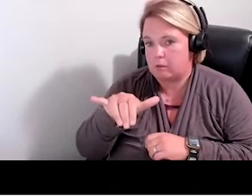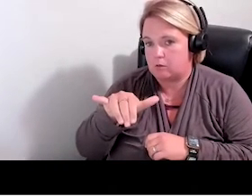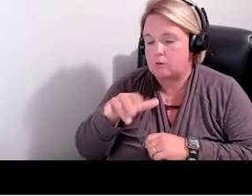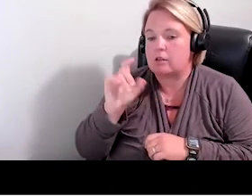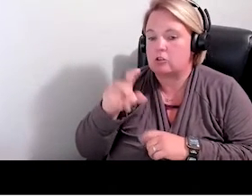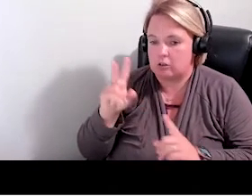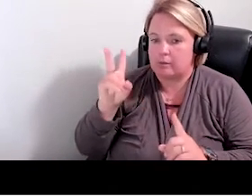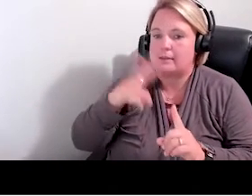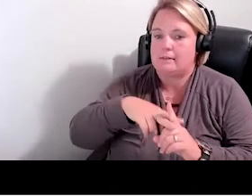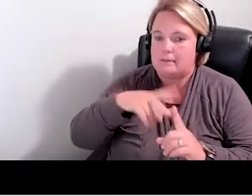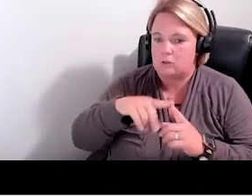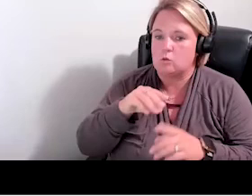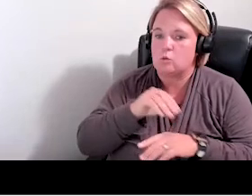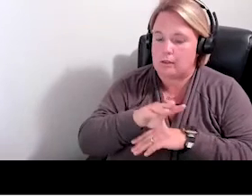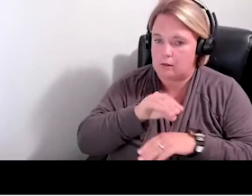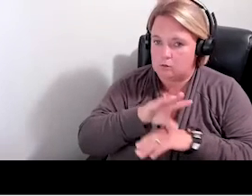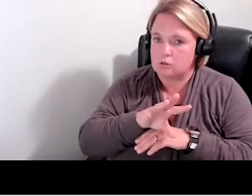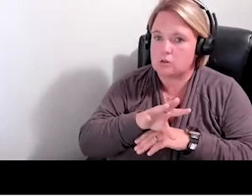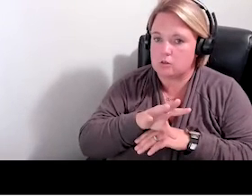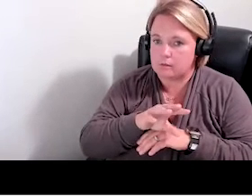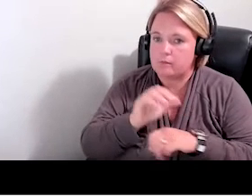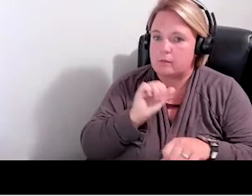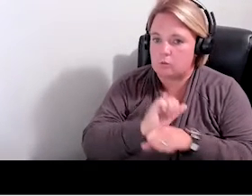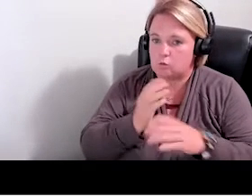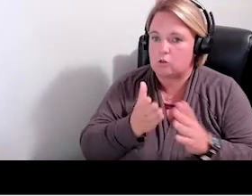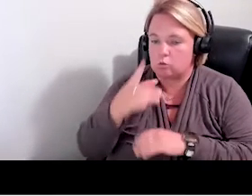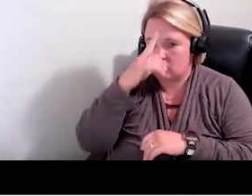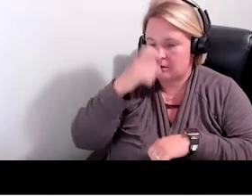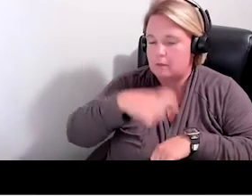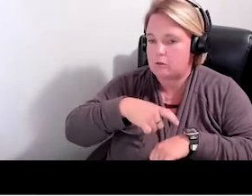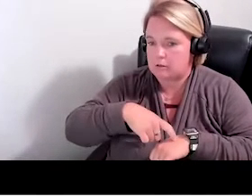assigned to a counselor that was working during the summer.